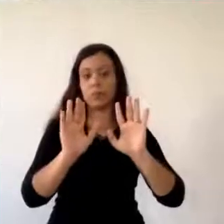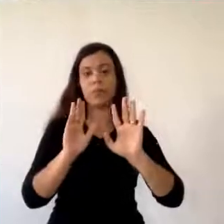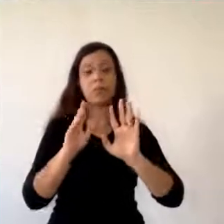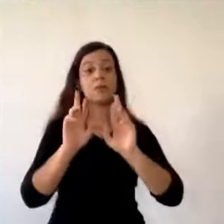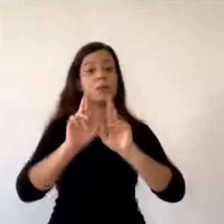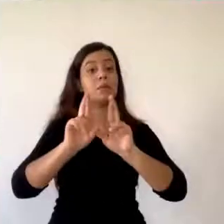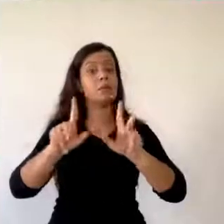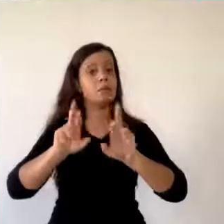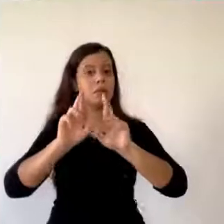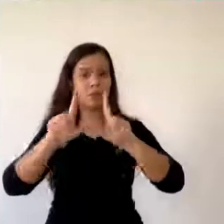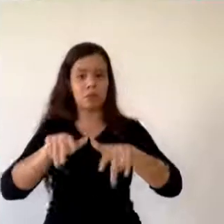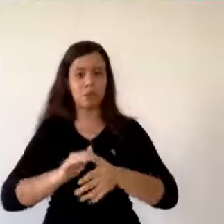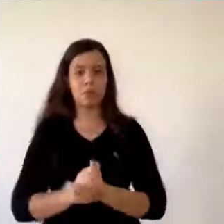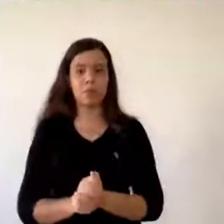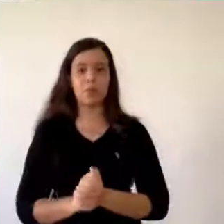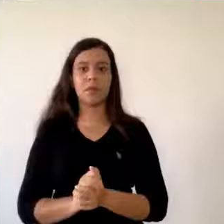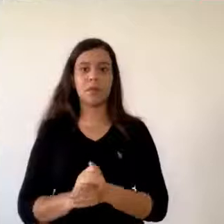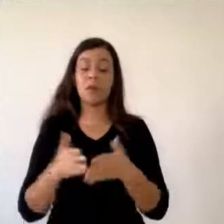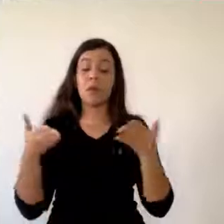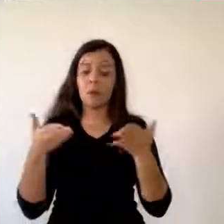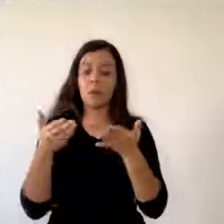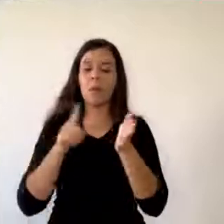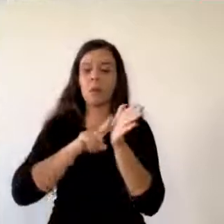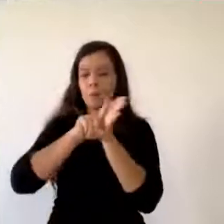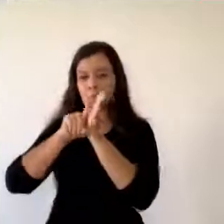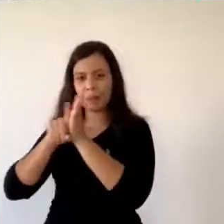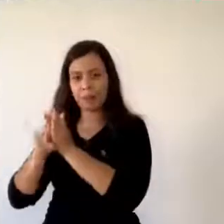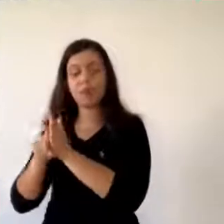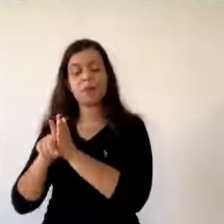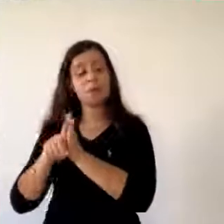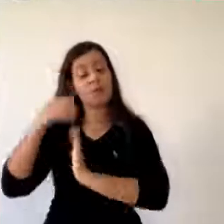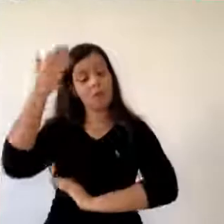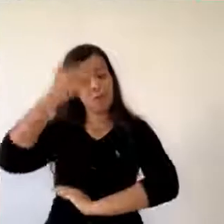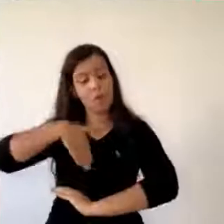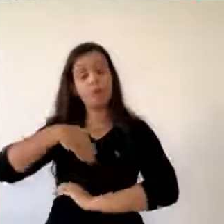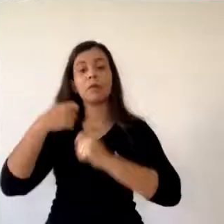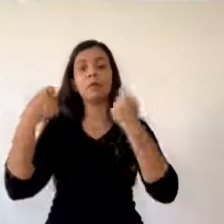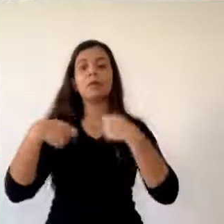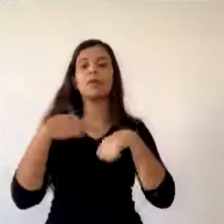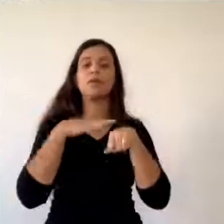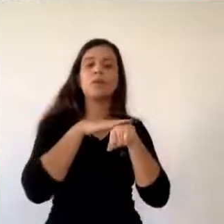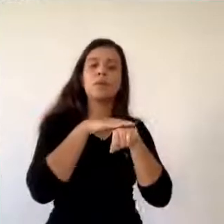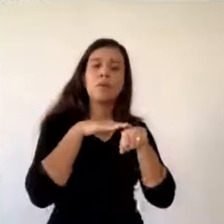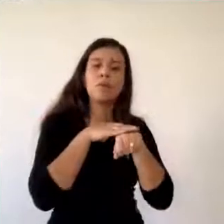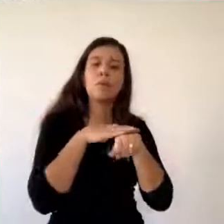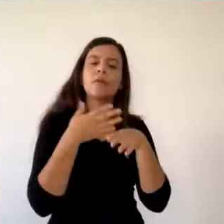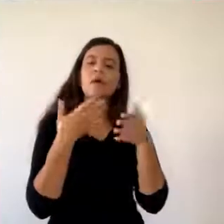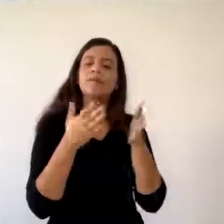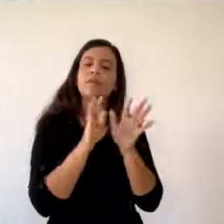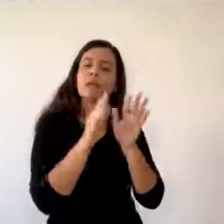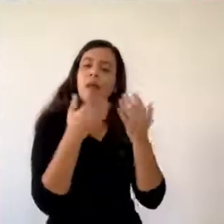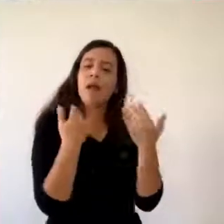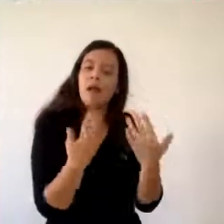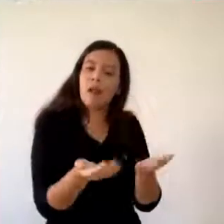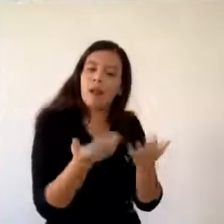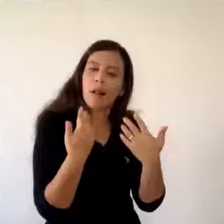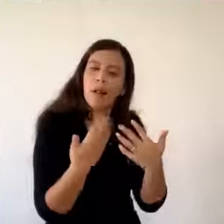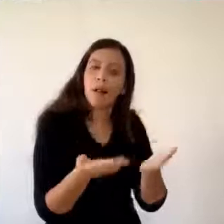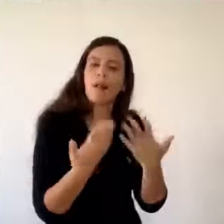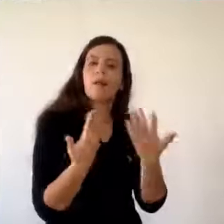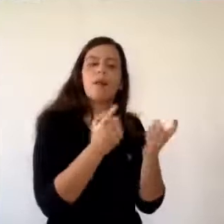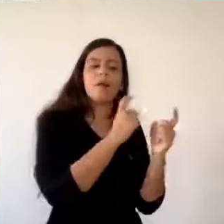reach a consensus rather than accusing one another of being right or being wrong.